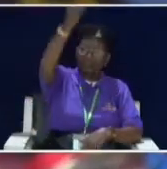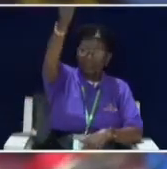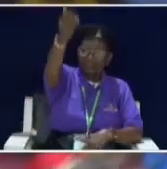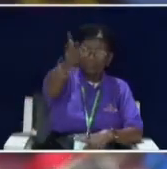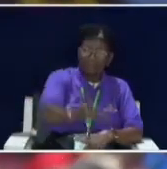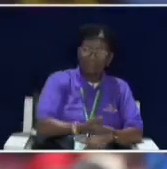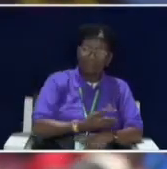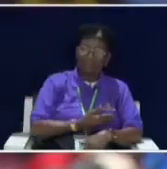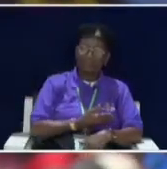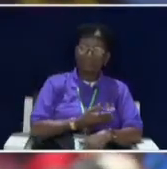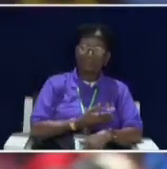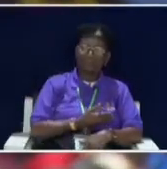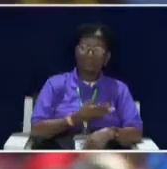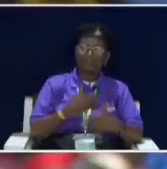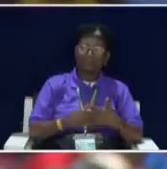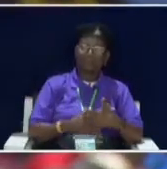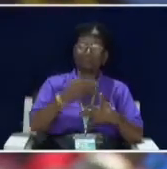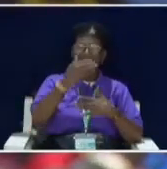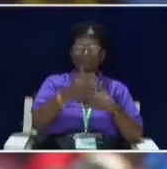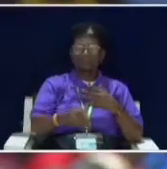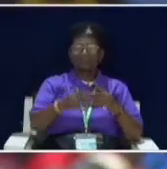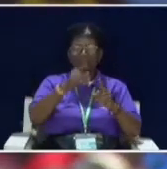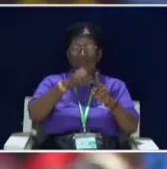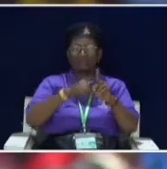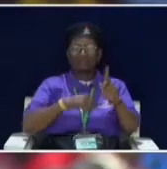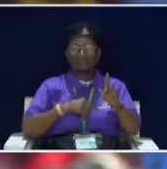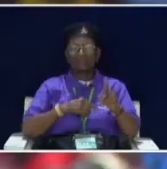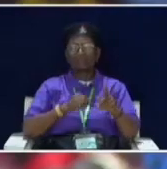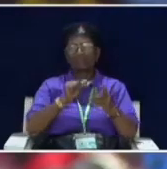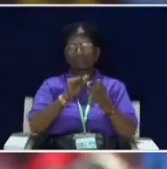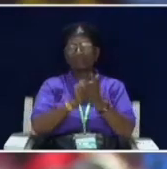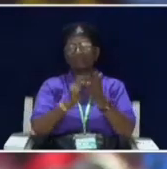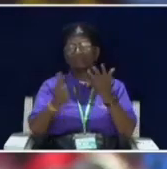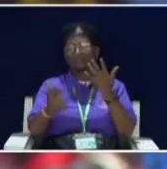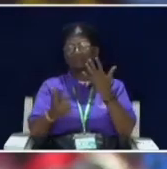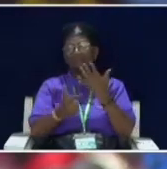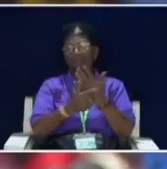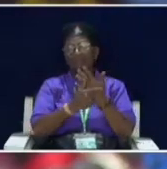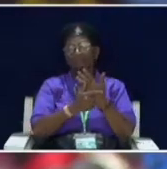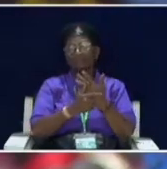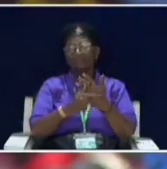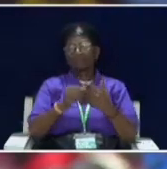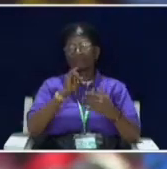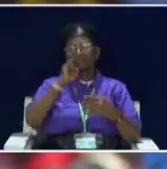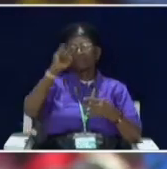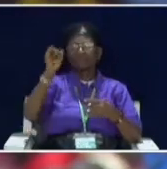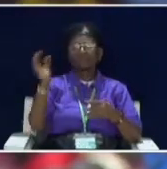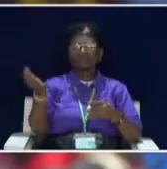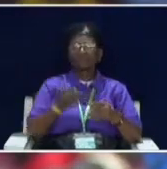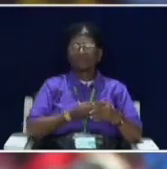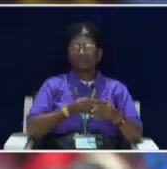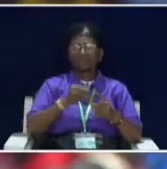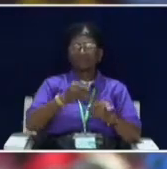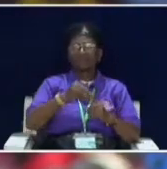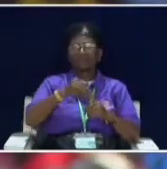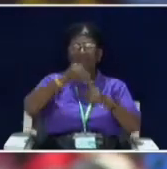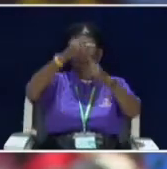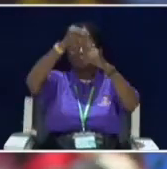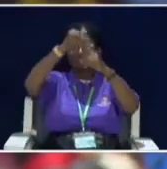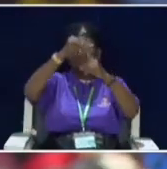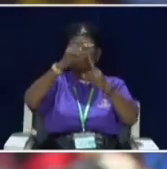Next month, April is our special month for our children.